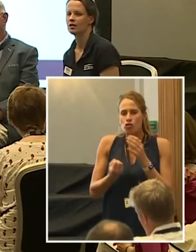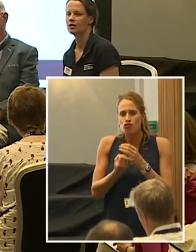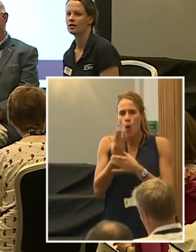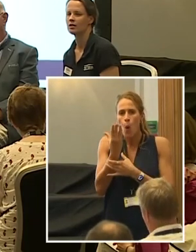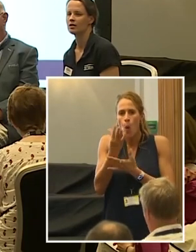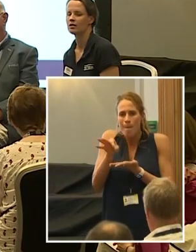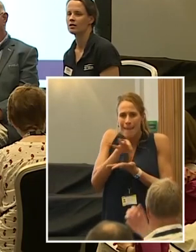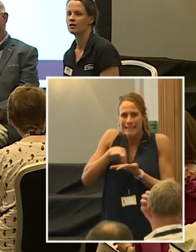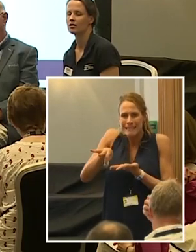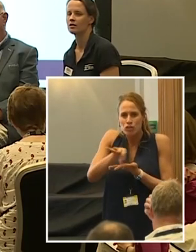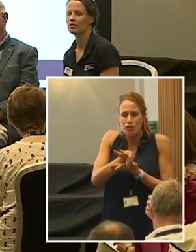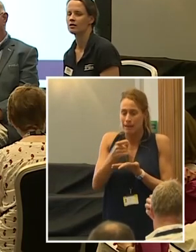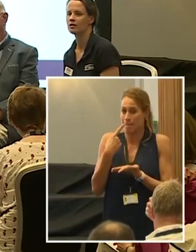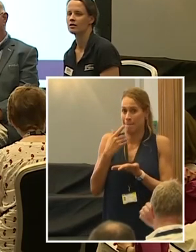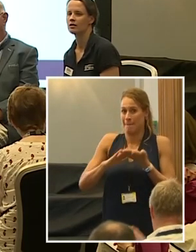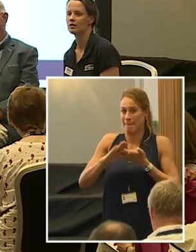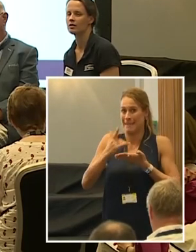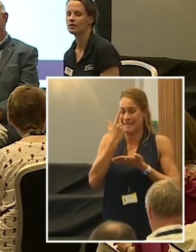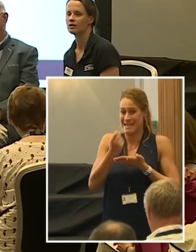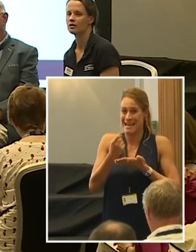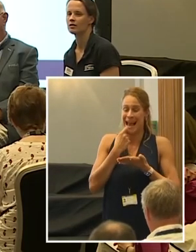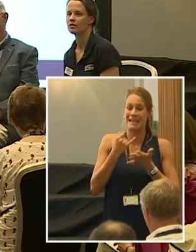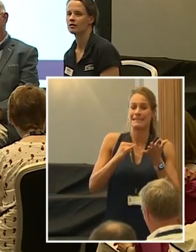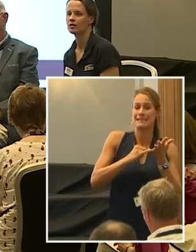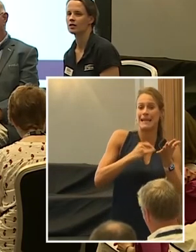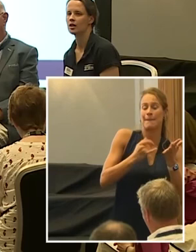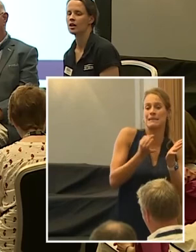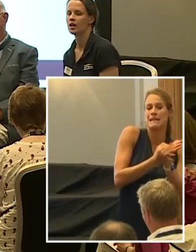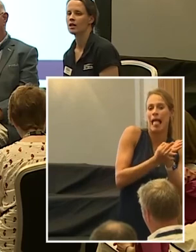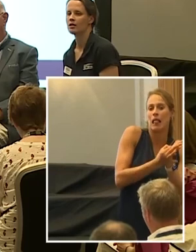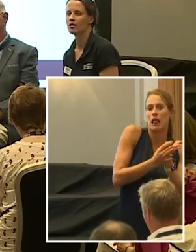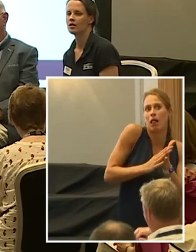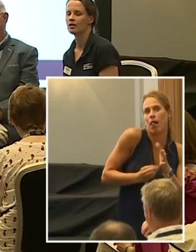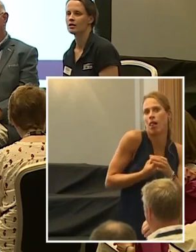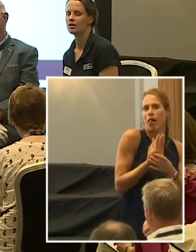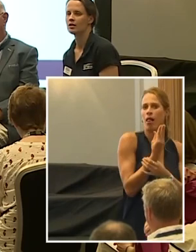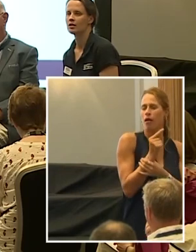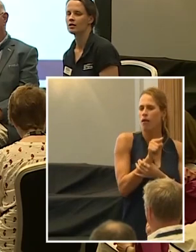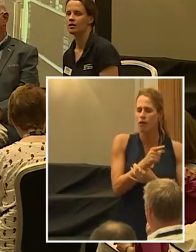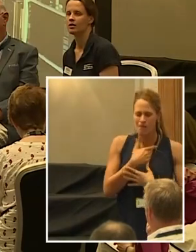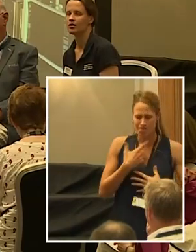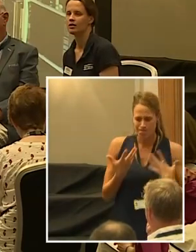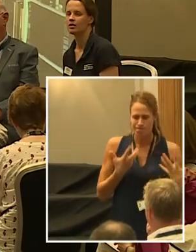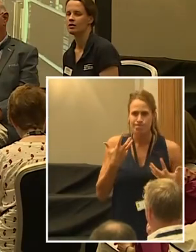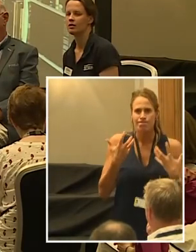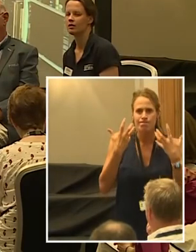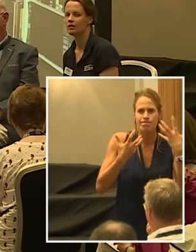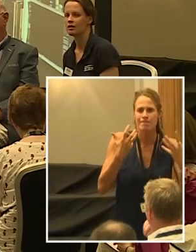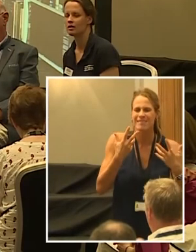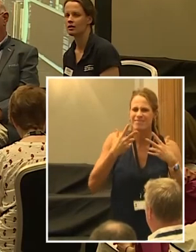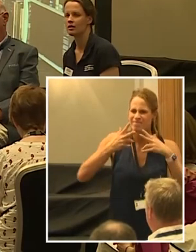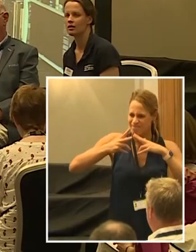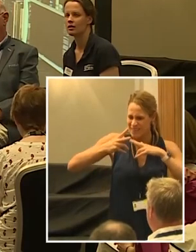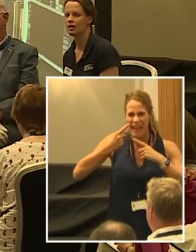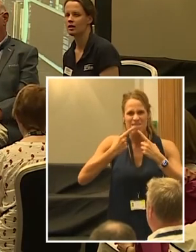easier for stem cells to reproduce into photoreceptor cells. I have not been able to find this information on this page